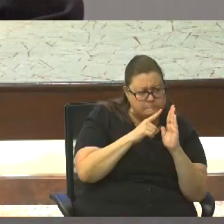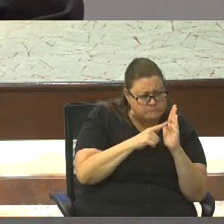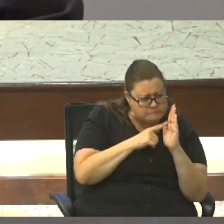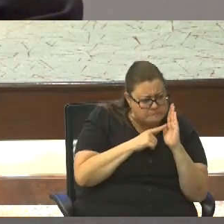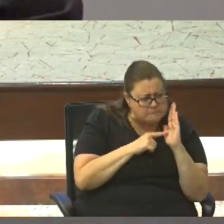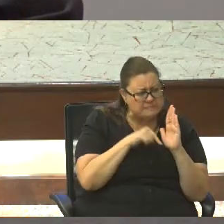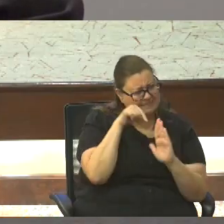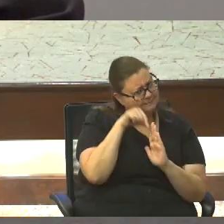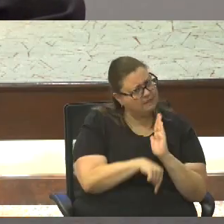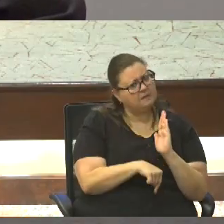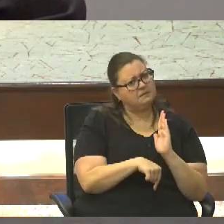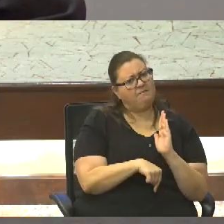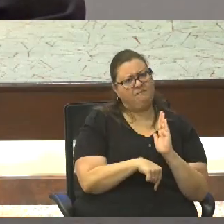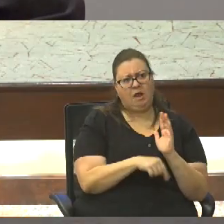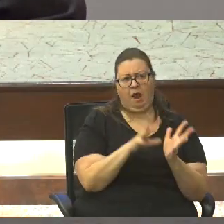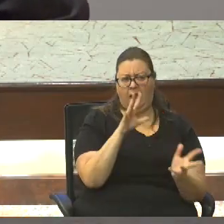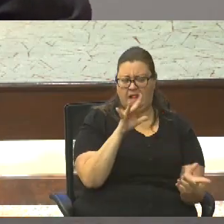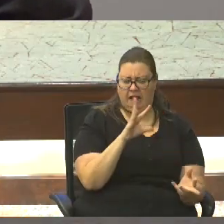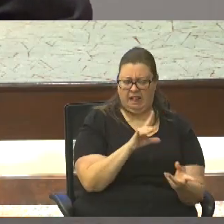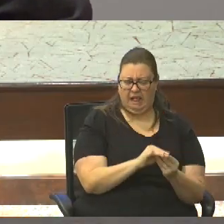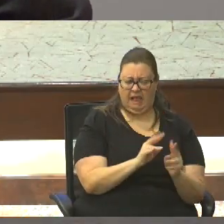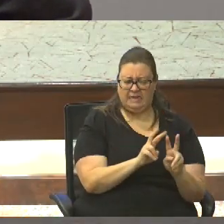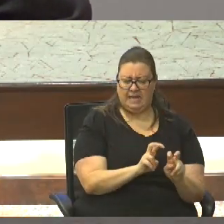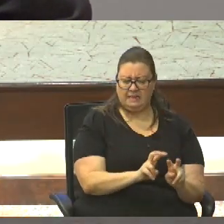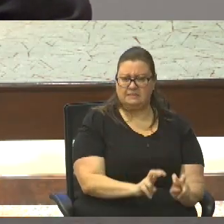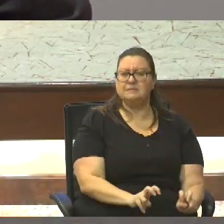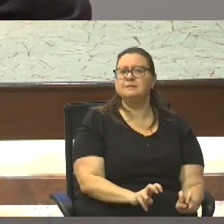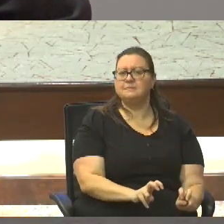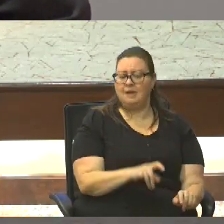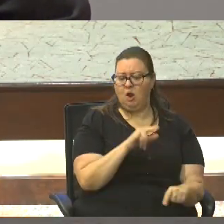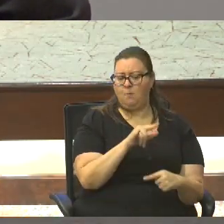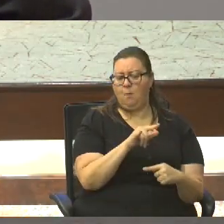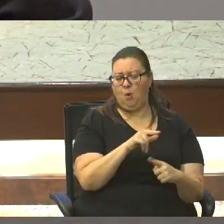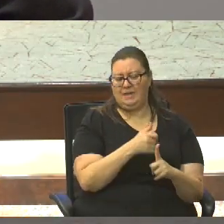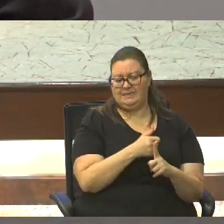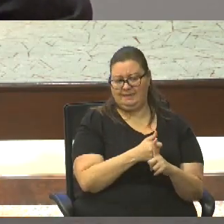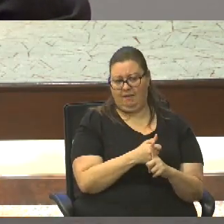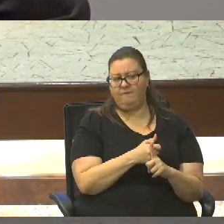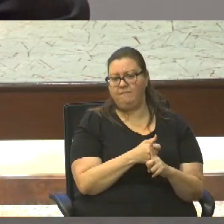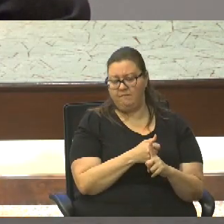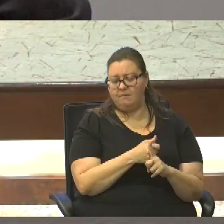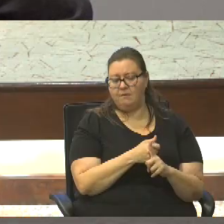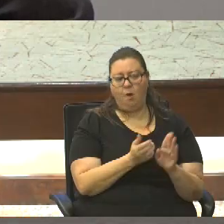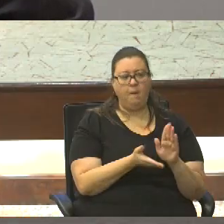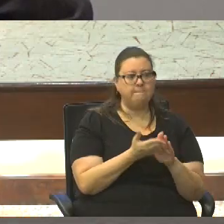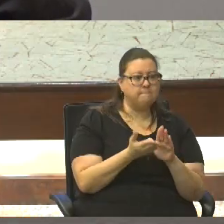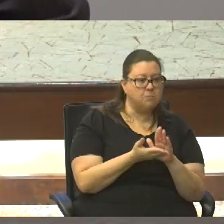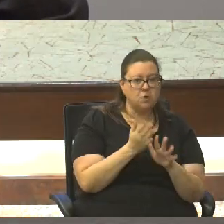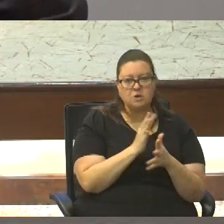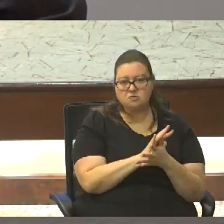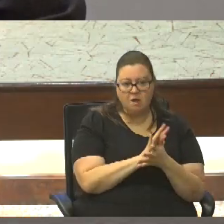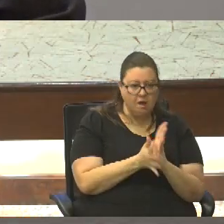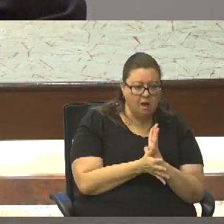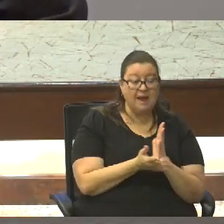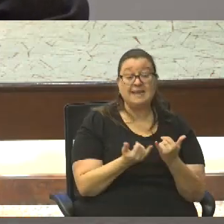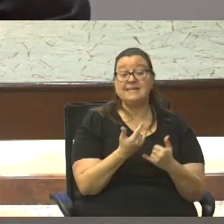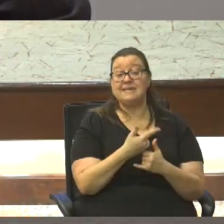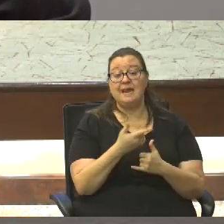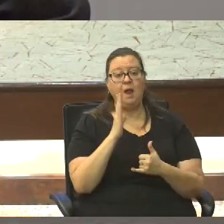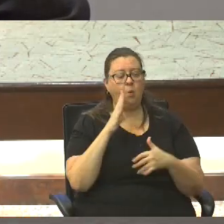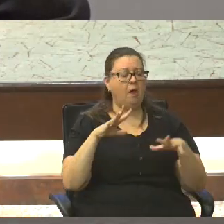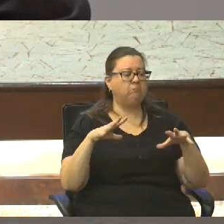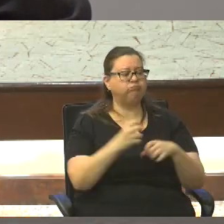pretty extensive and comprehensive analysis of the airport and our operations there. And today he's going to